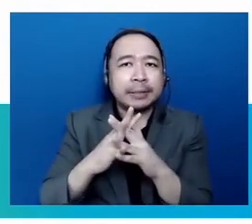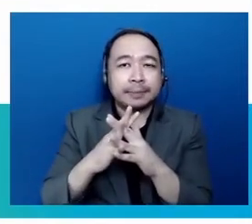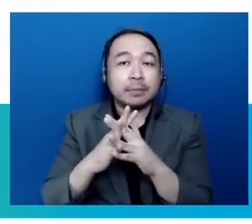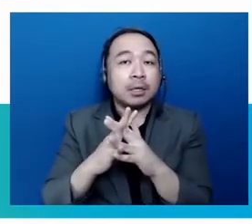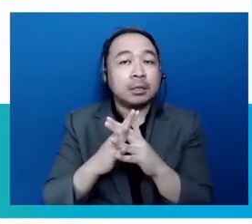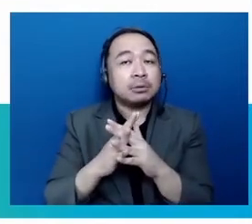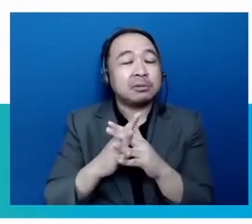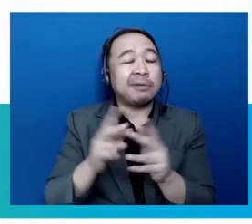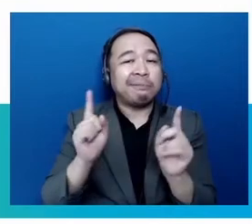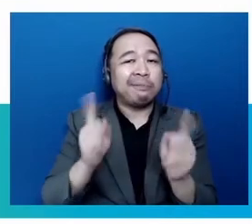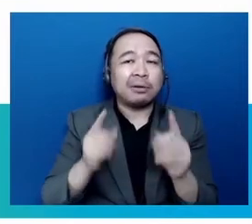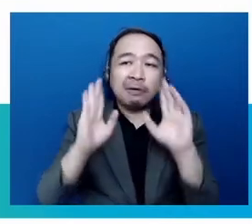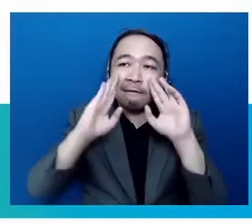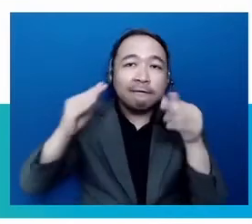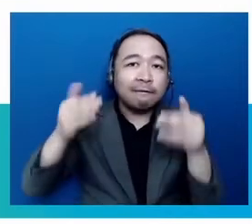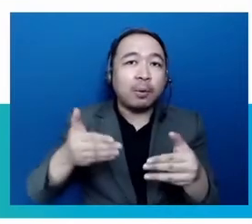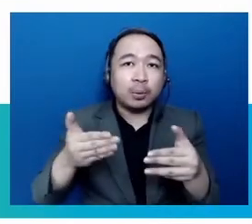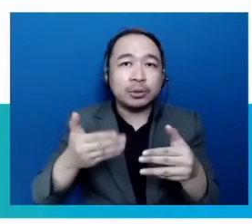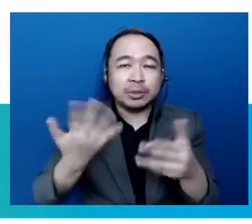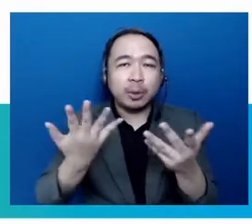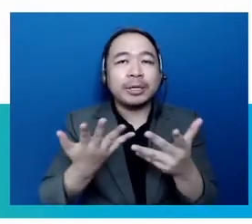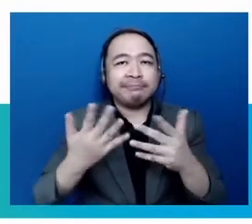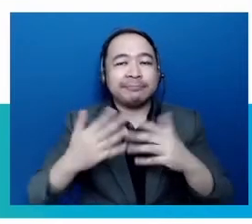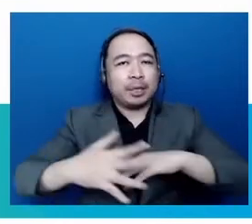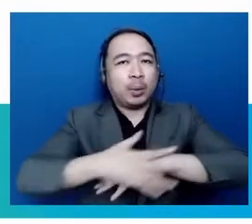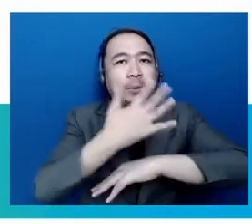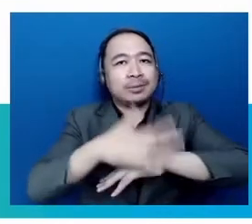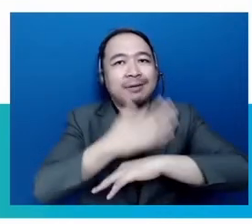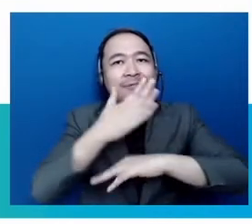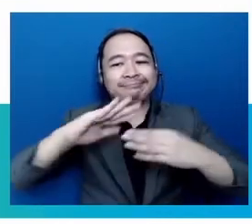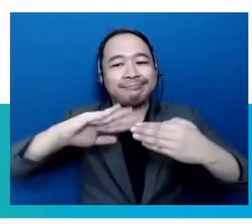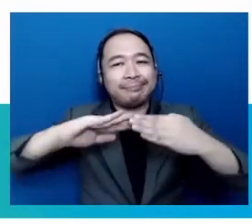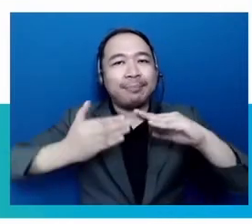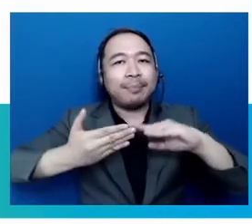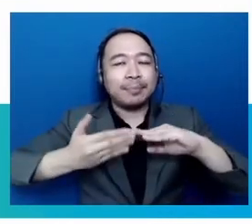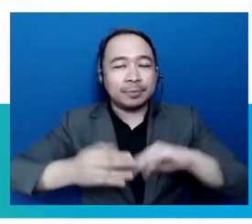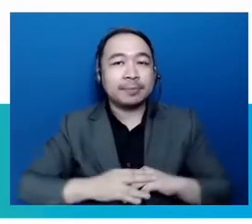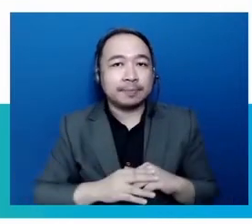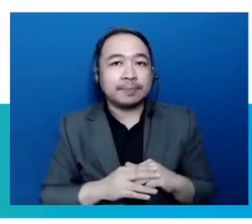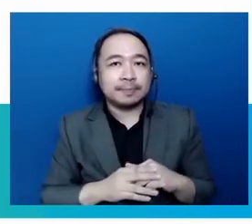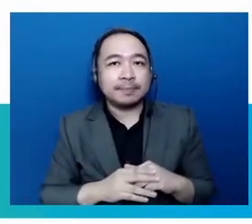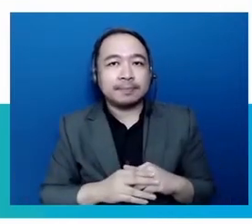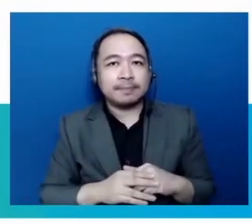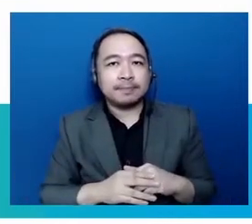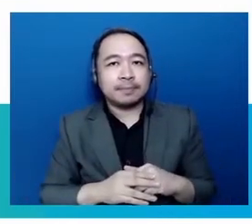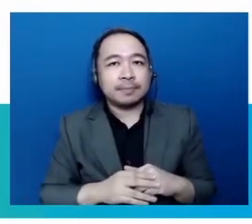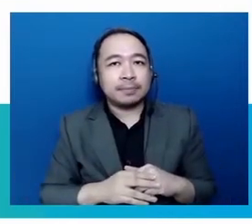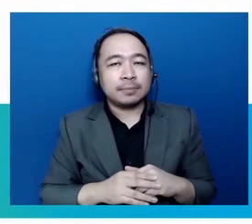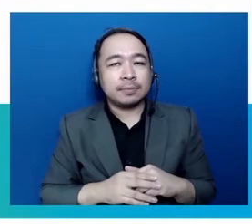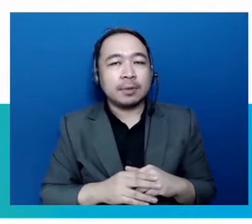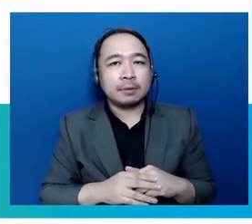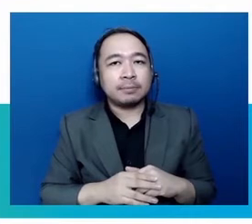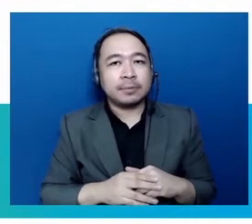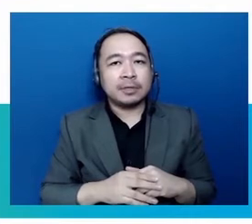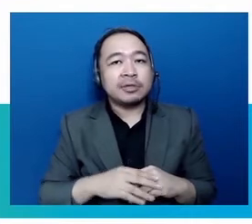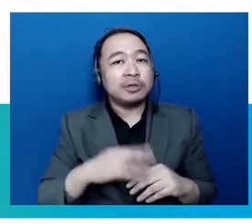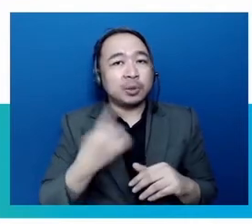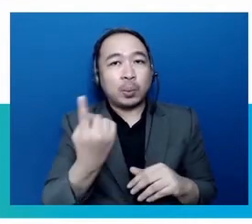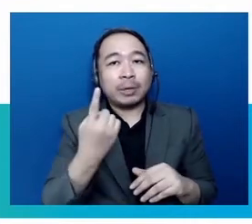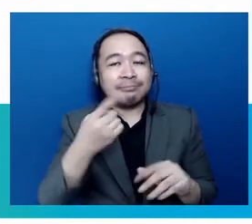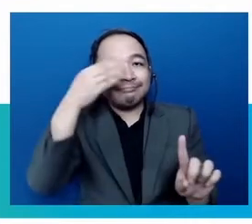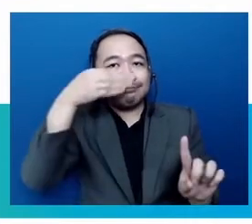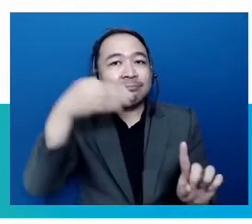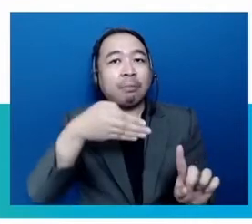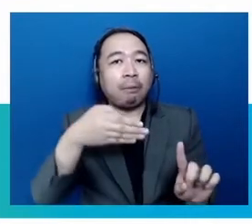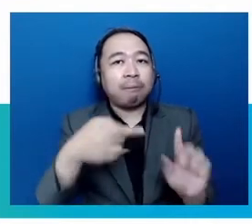to focus on coastal populations. One point that I would like to make here is that